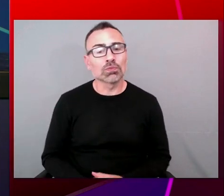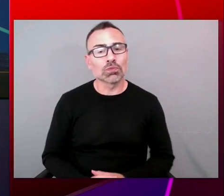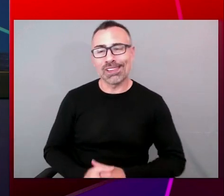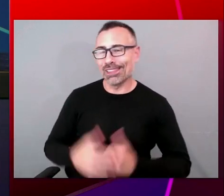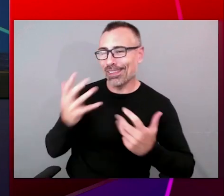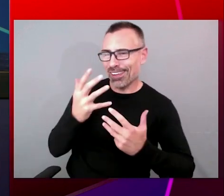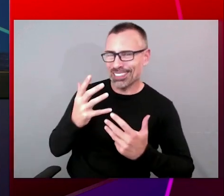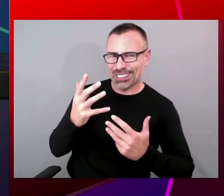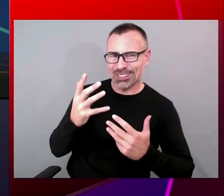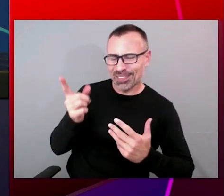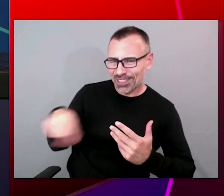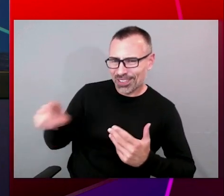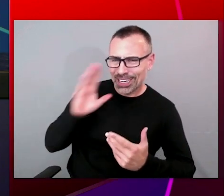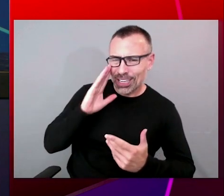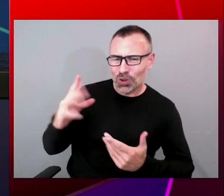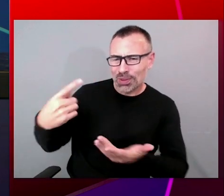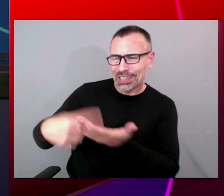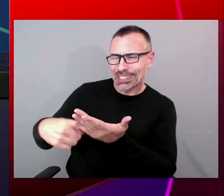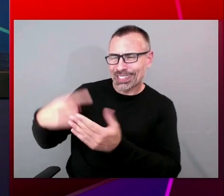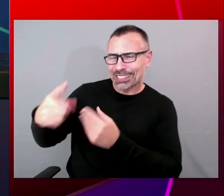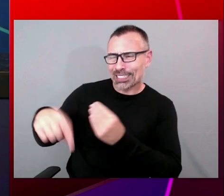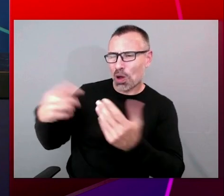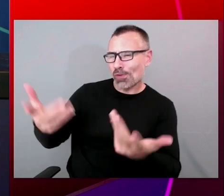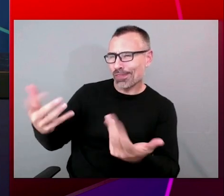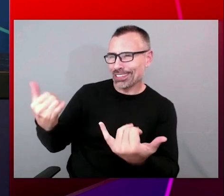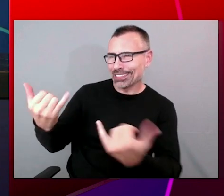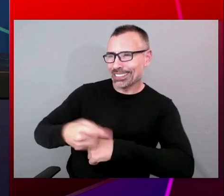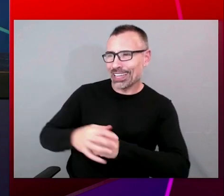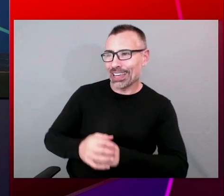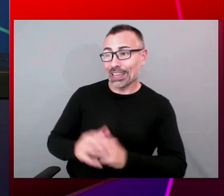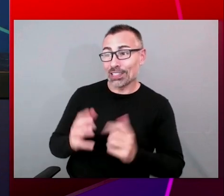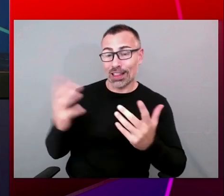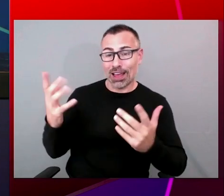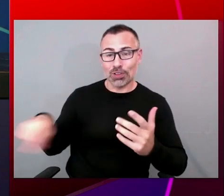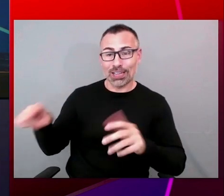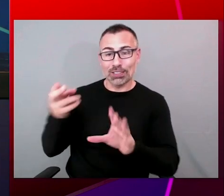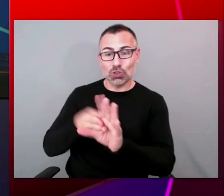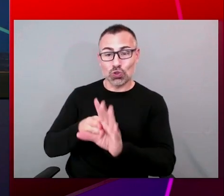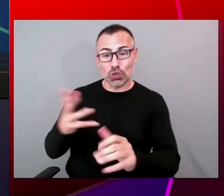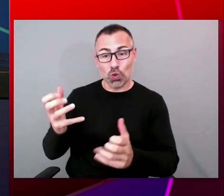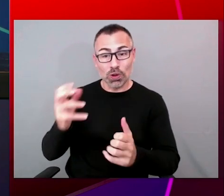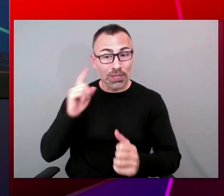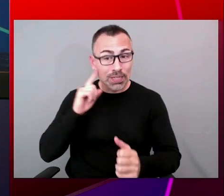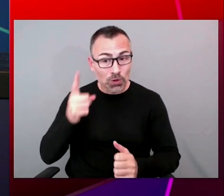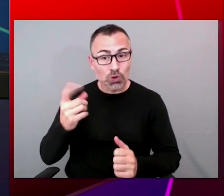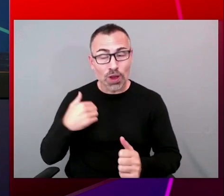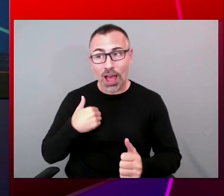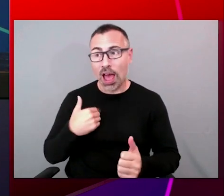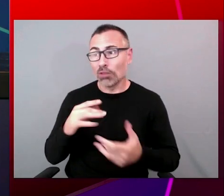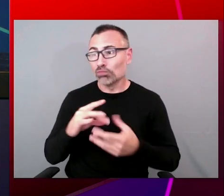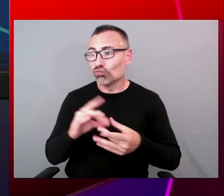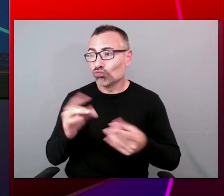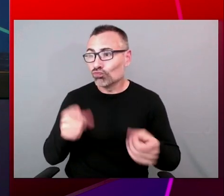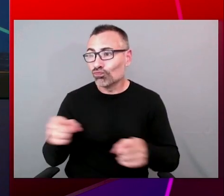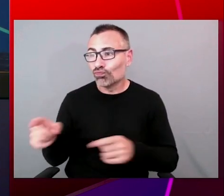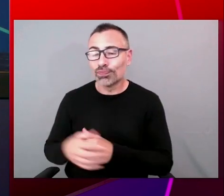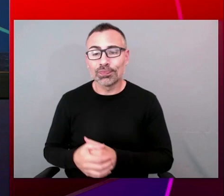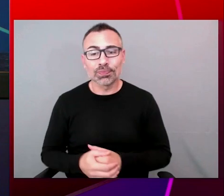Because, it takes a lot to be up here, and we want to hear what you got to say about some awesome stuff that you got going on. Yeah, and